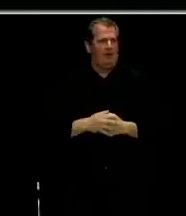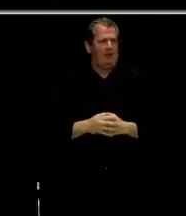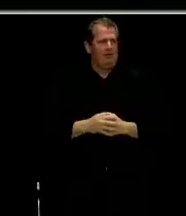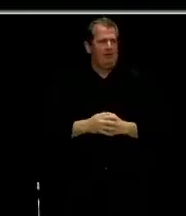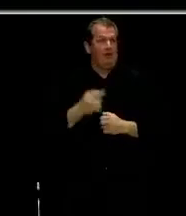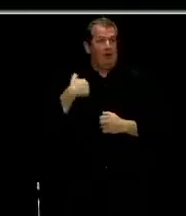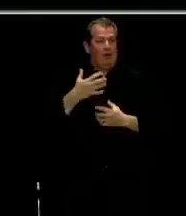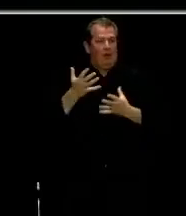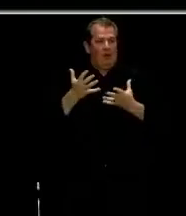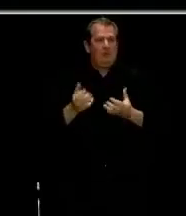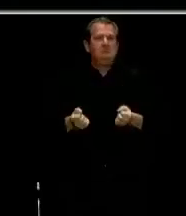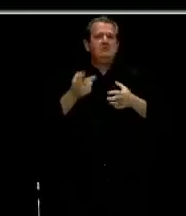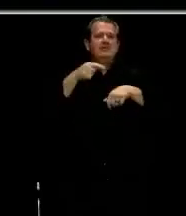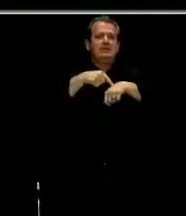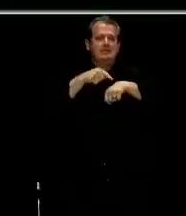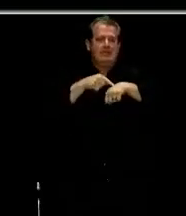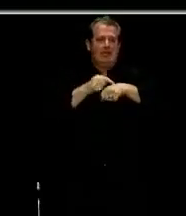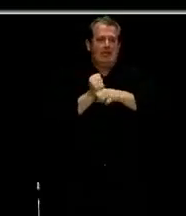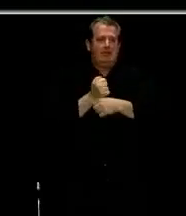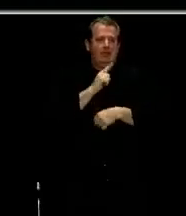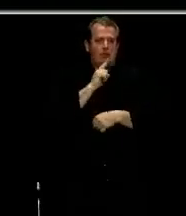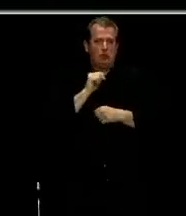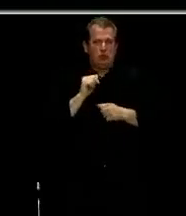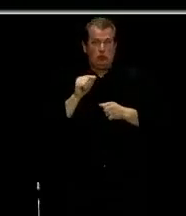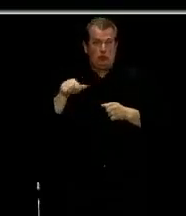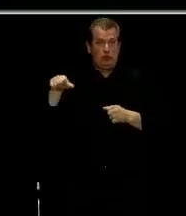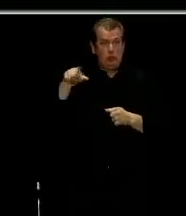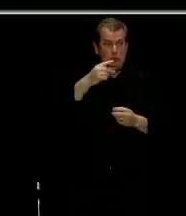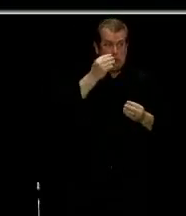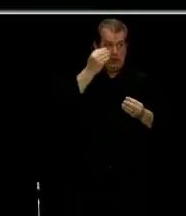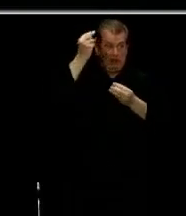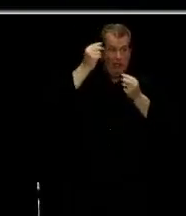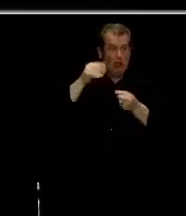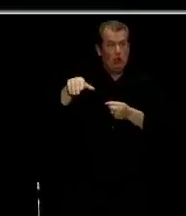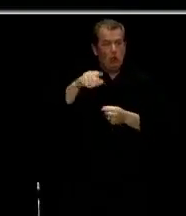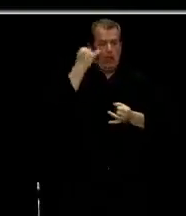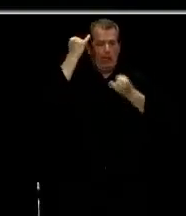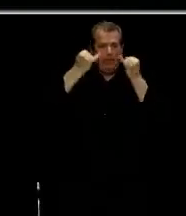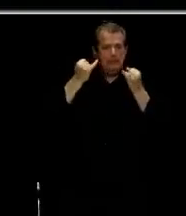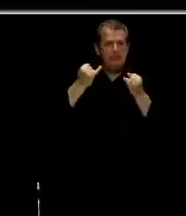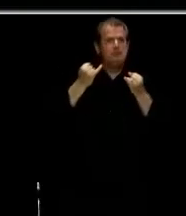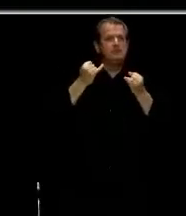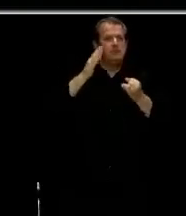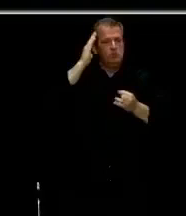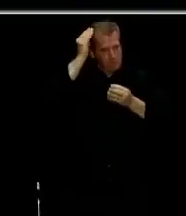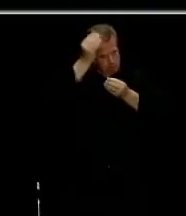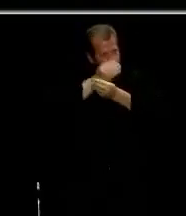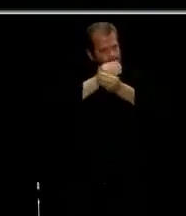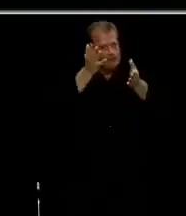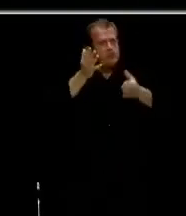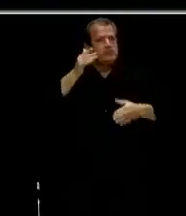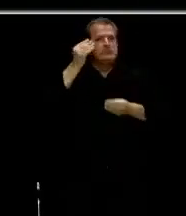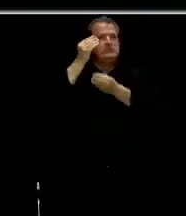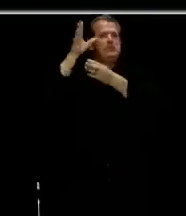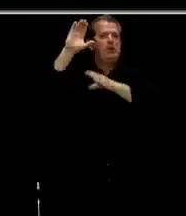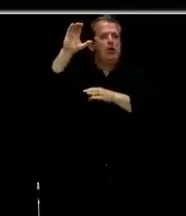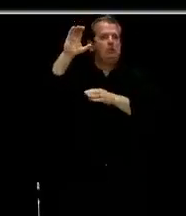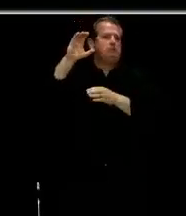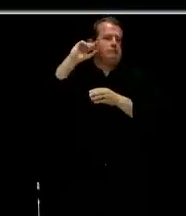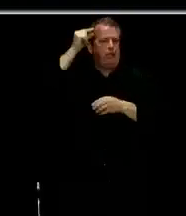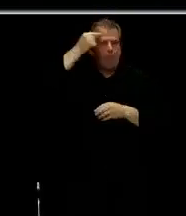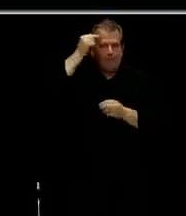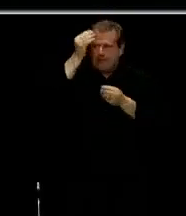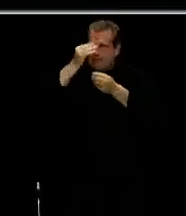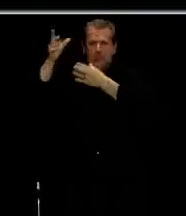time we can to make sure that you're heard, you're seen, and you have people who are willing to stand beside you to help push you